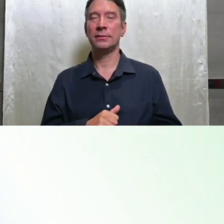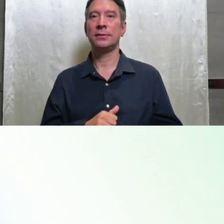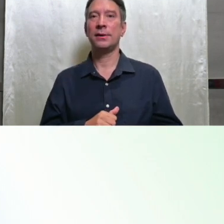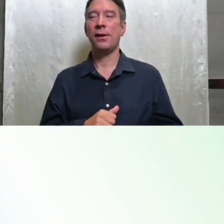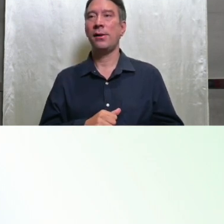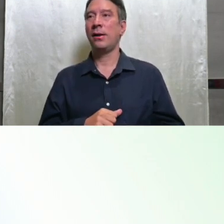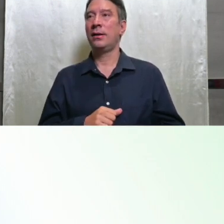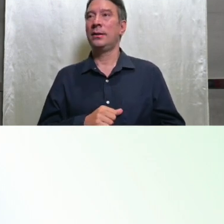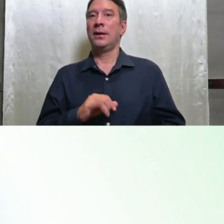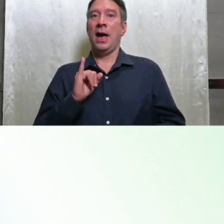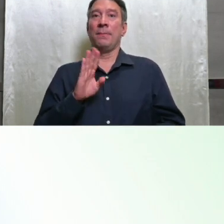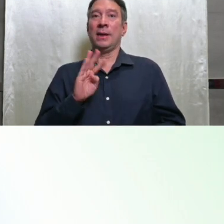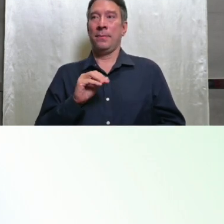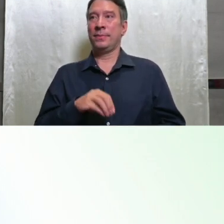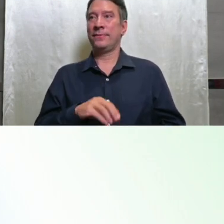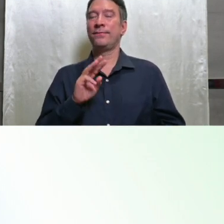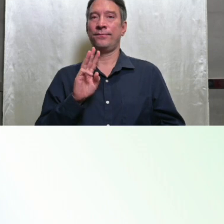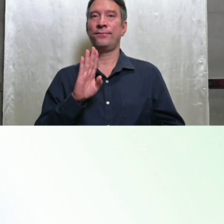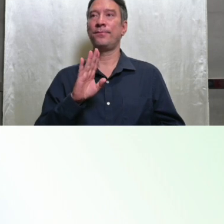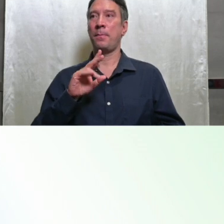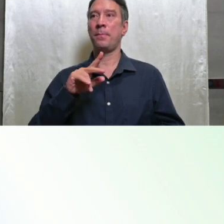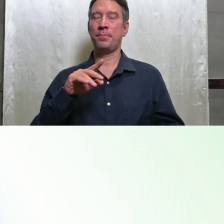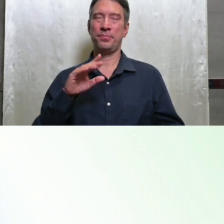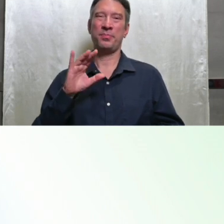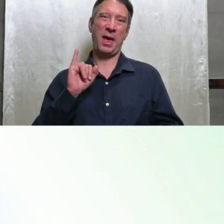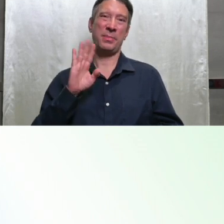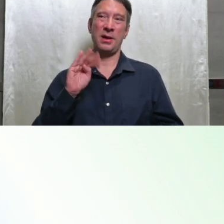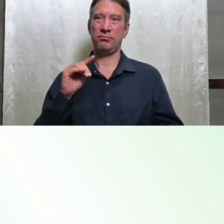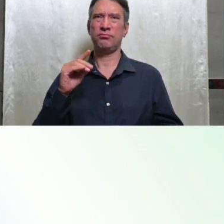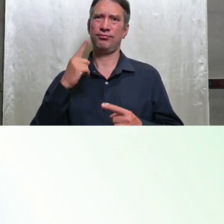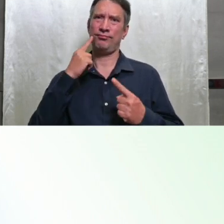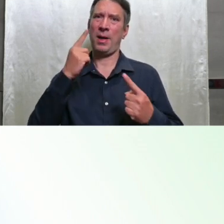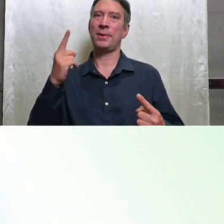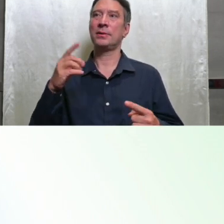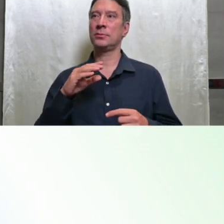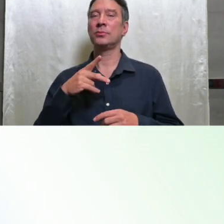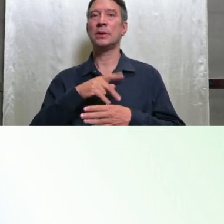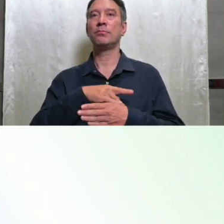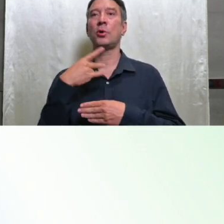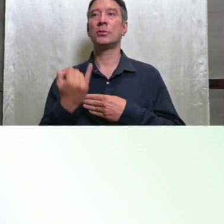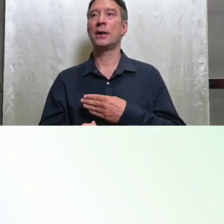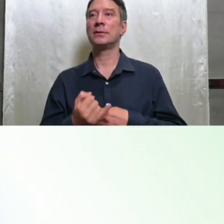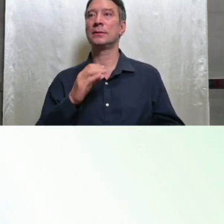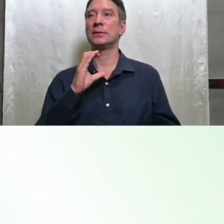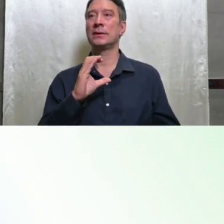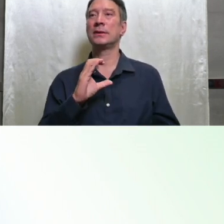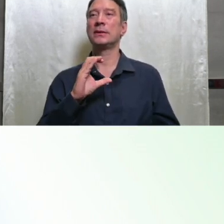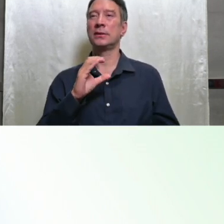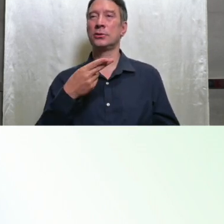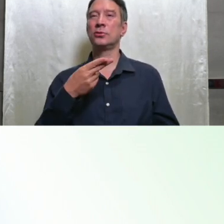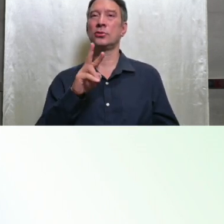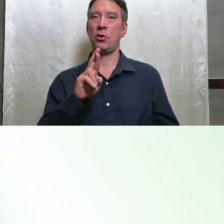committed as a corporate social responsibility initiative to skill 30 million people globally